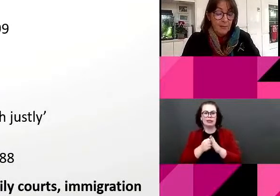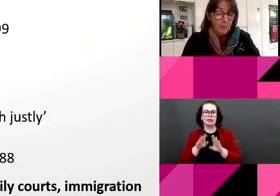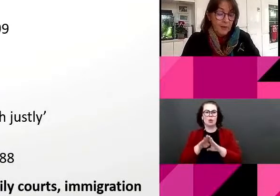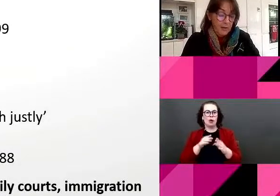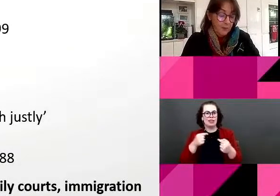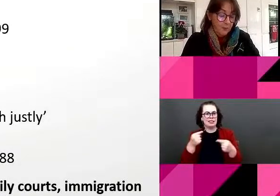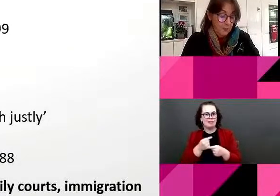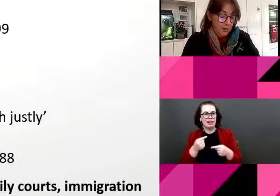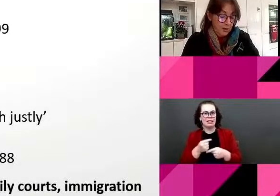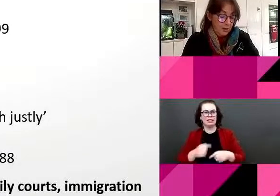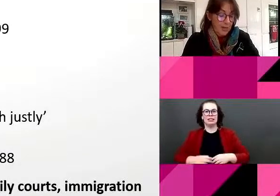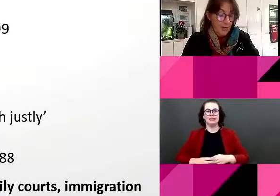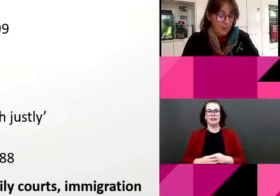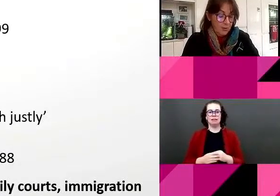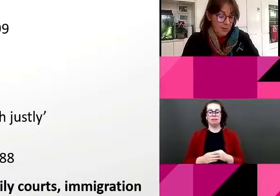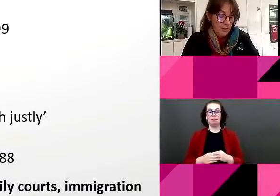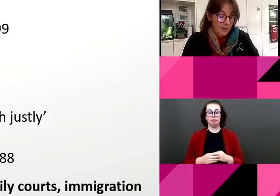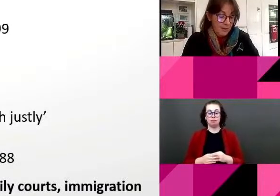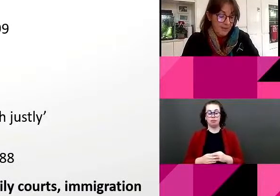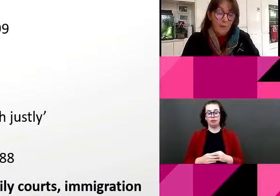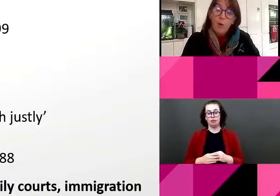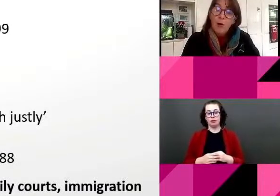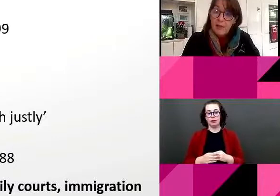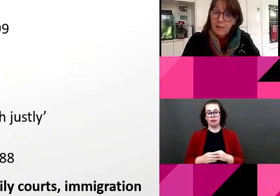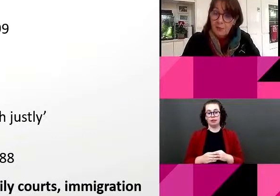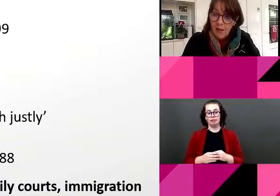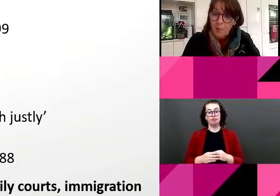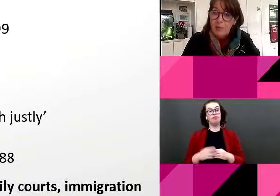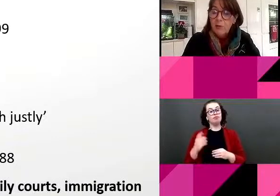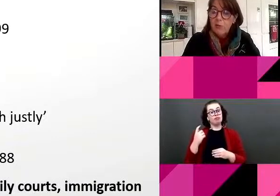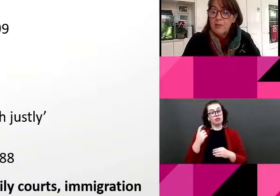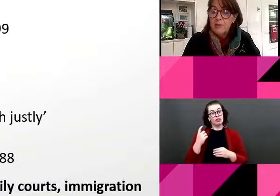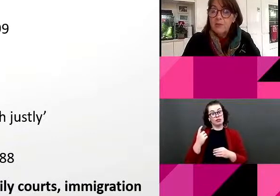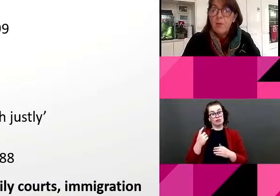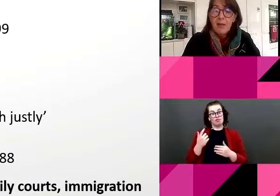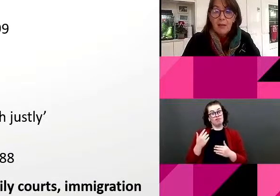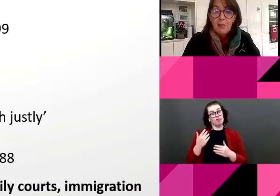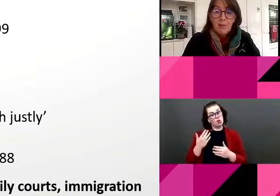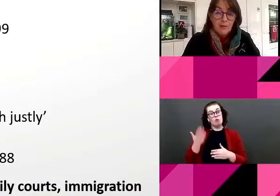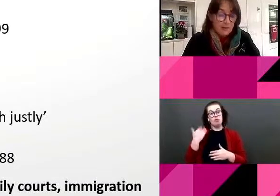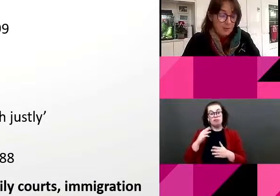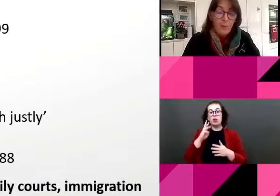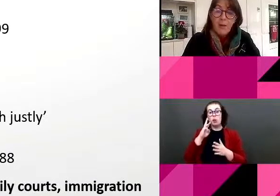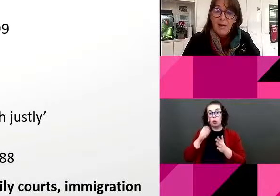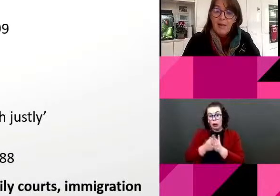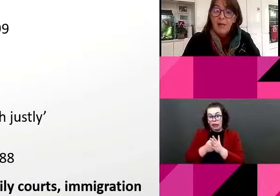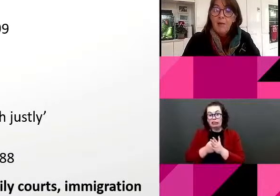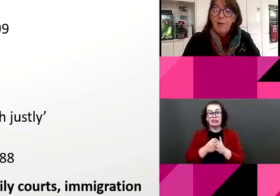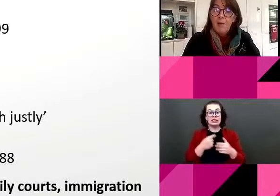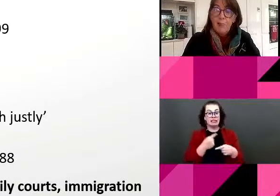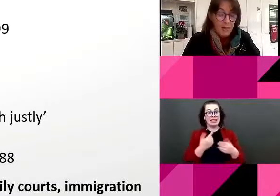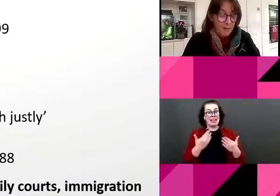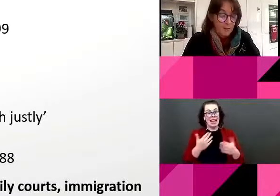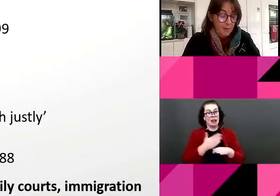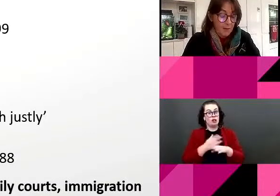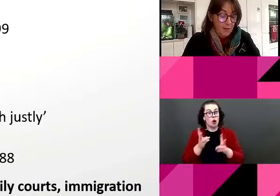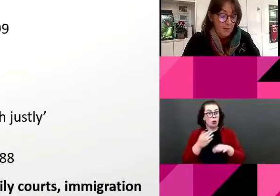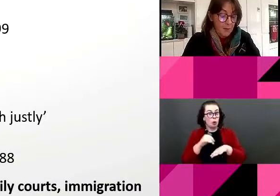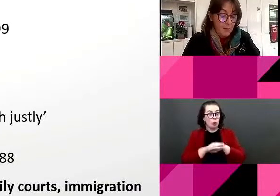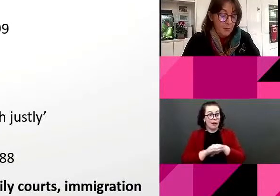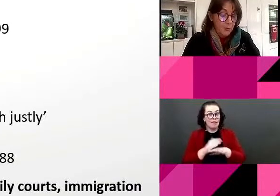Recently, we have branched out, many of us, and working in the family courts as well, because there are many,